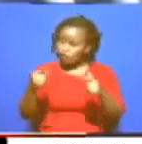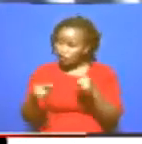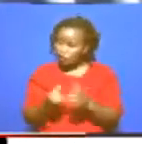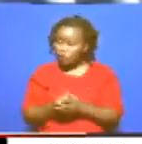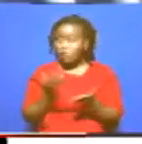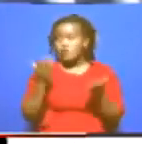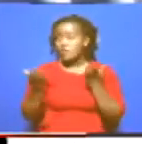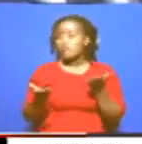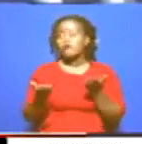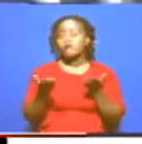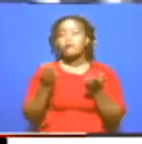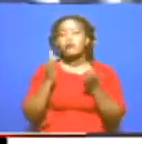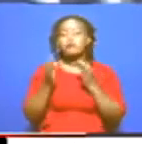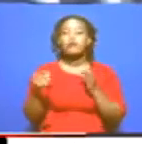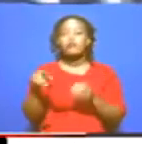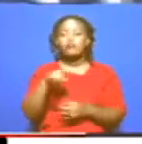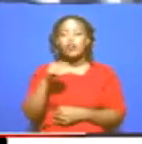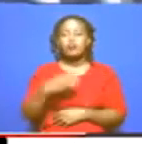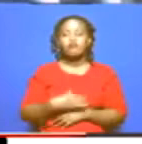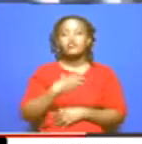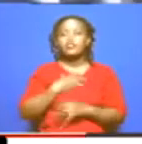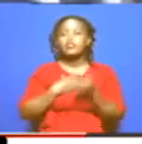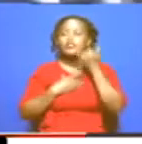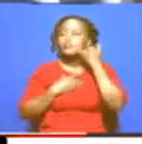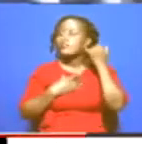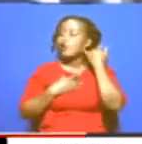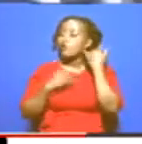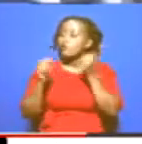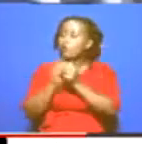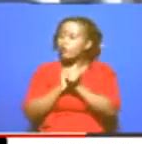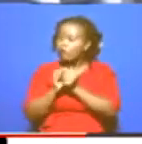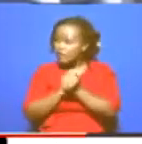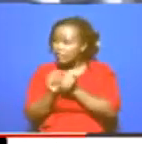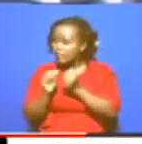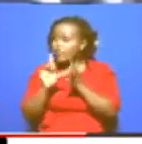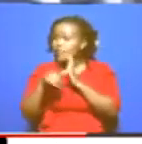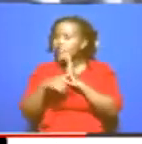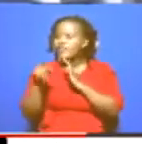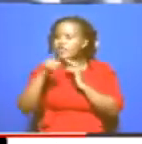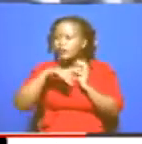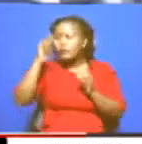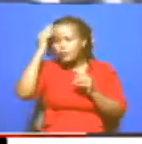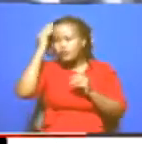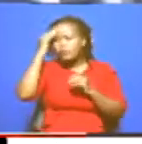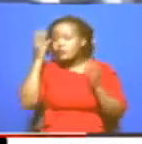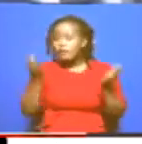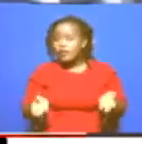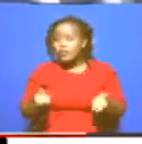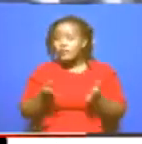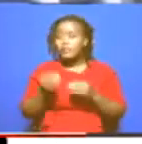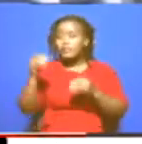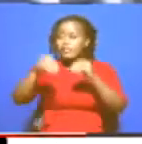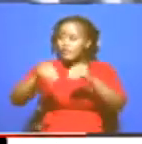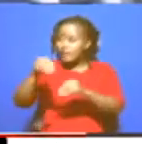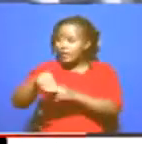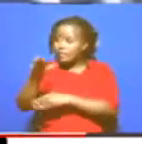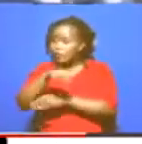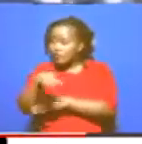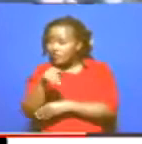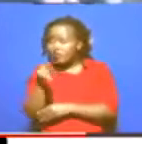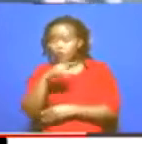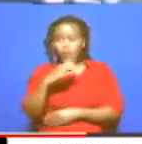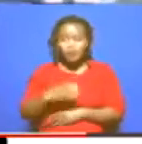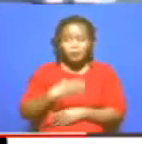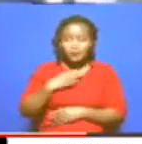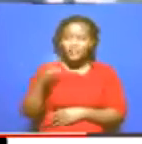on Friday and then we learn that in the electoral area where we are going, the candidates have agreed,